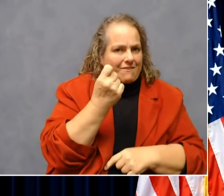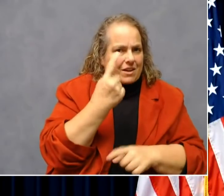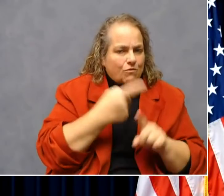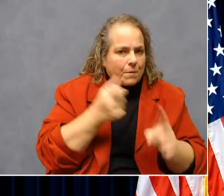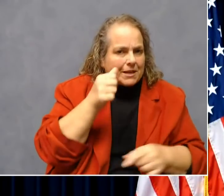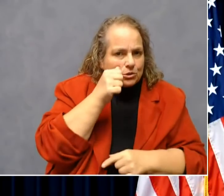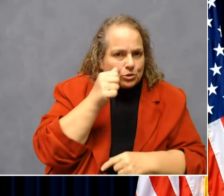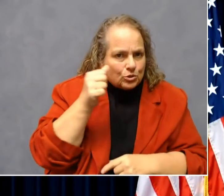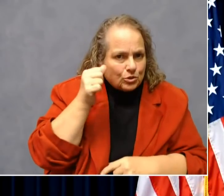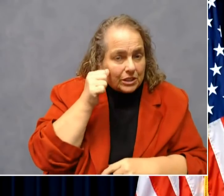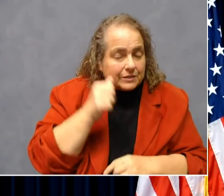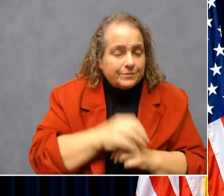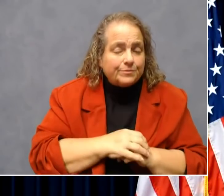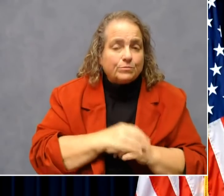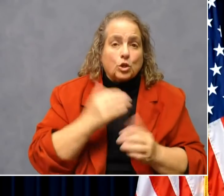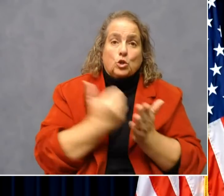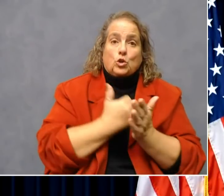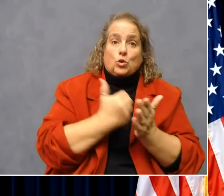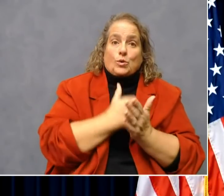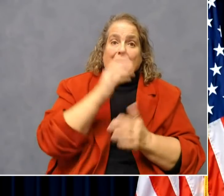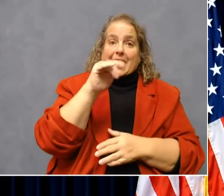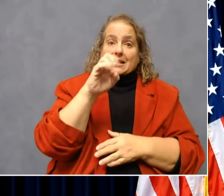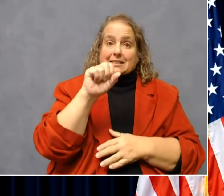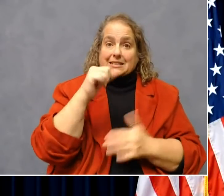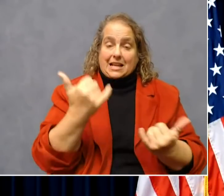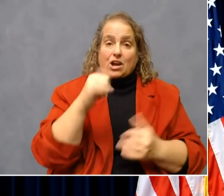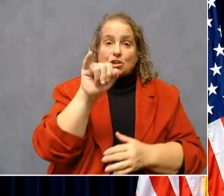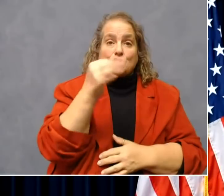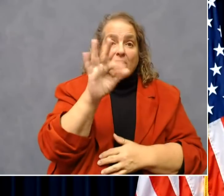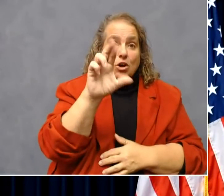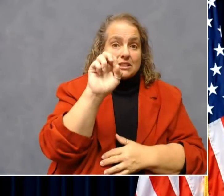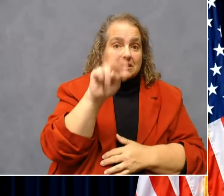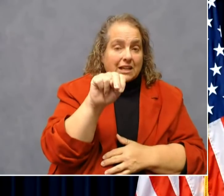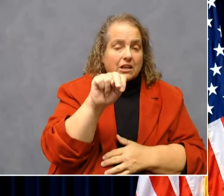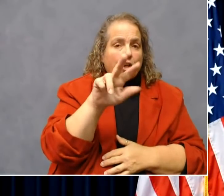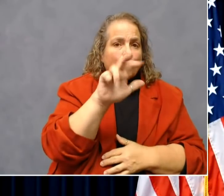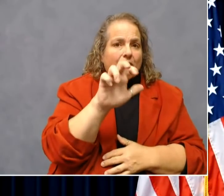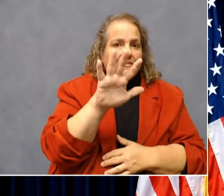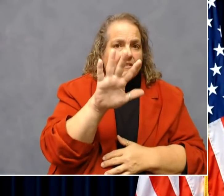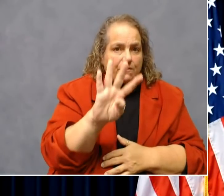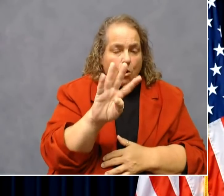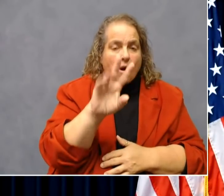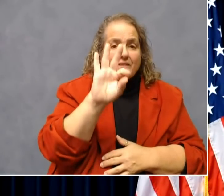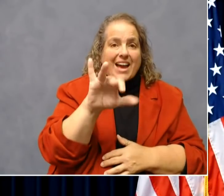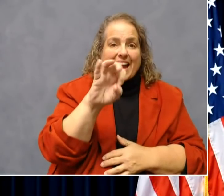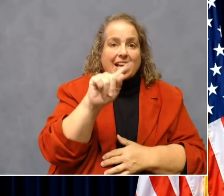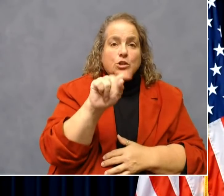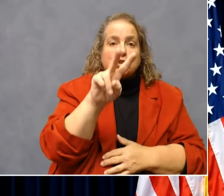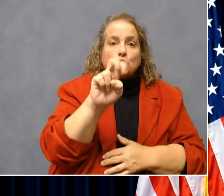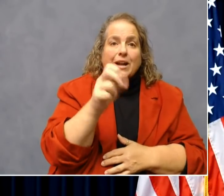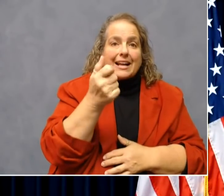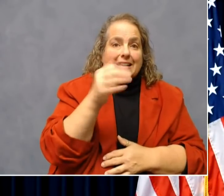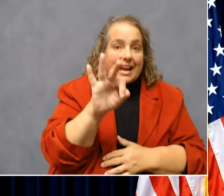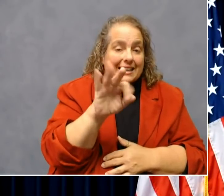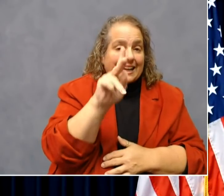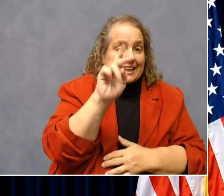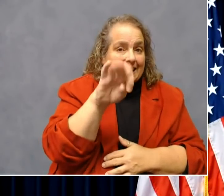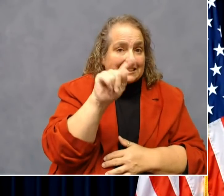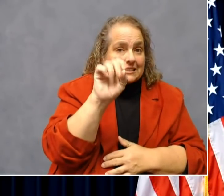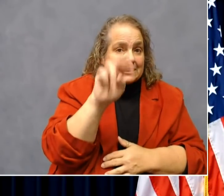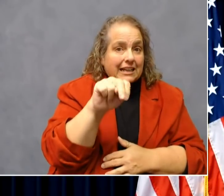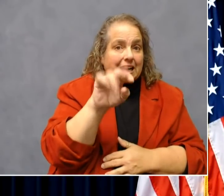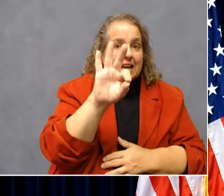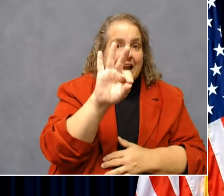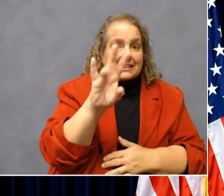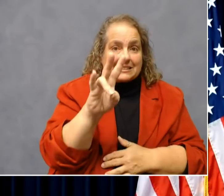New cases by county: Jefferson, 354, Fayette, 219, Kenton, 97, Davis,